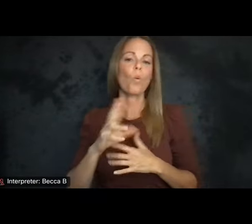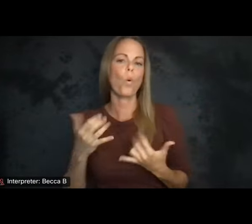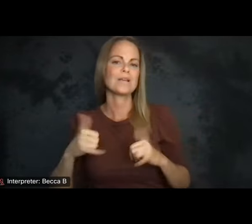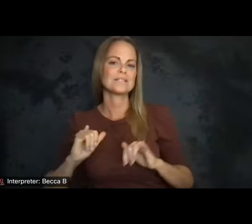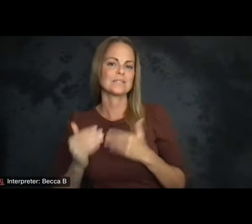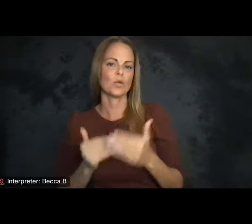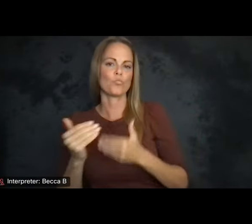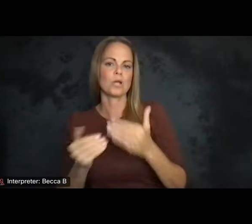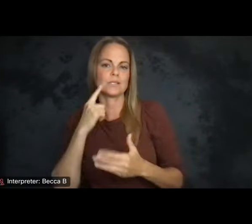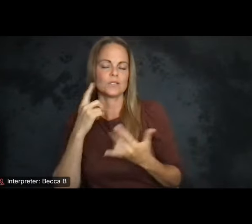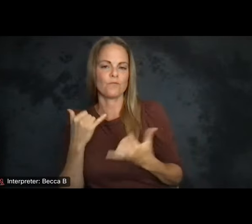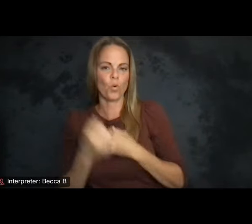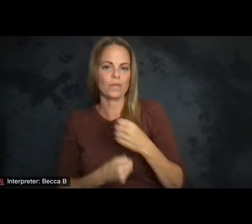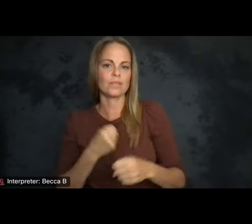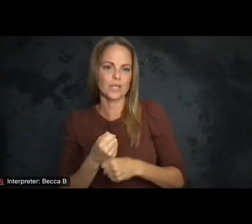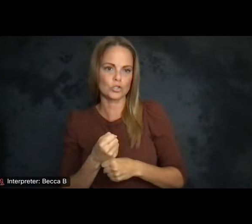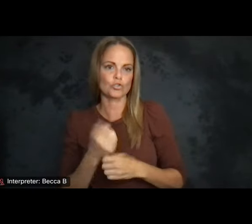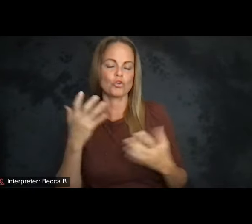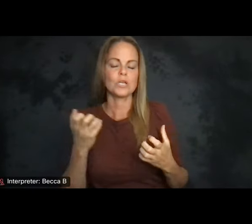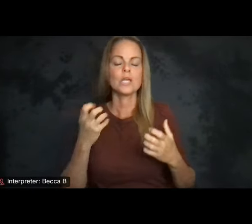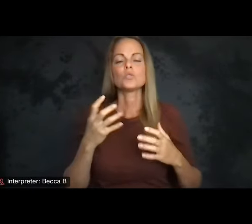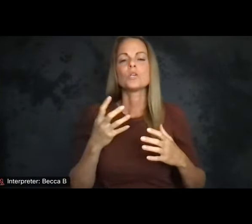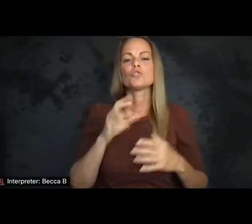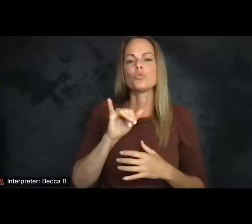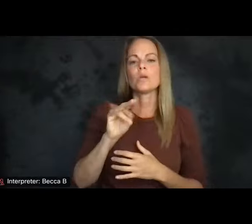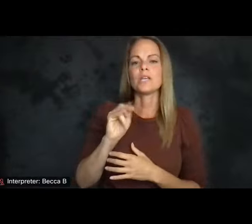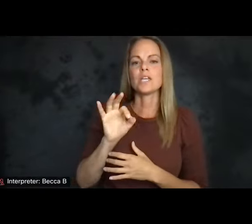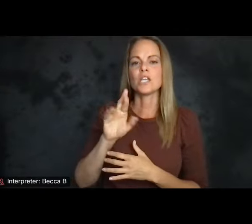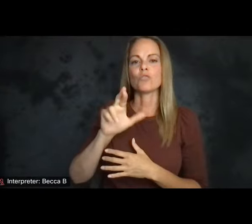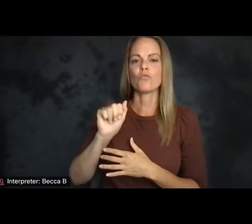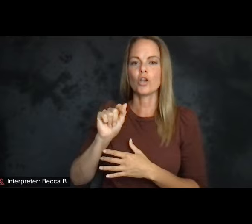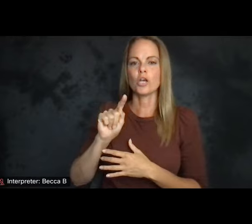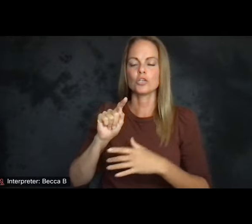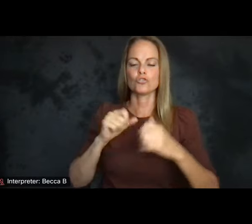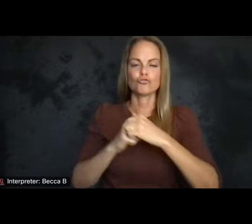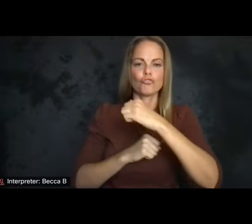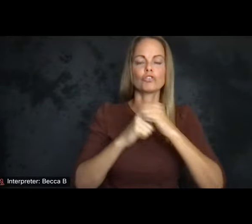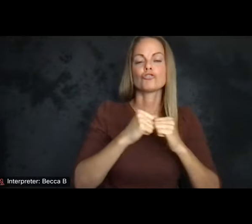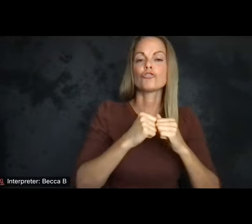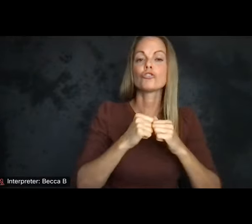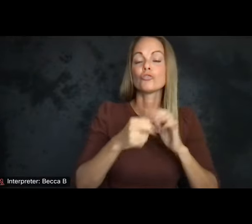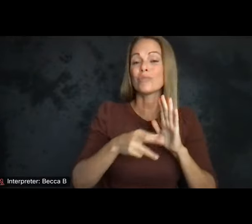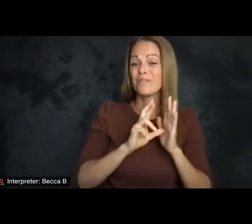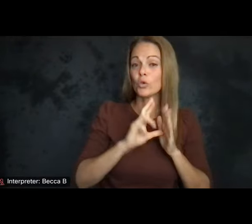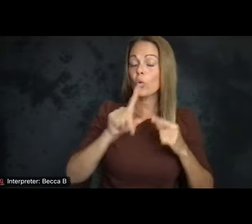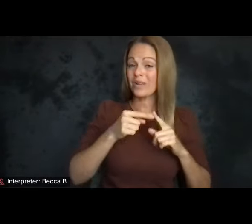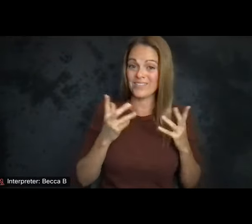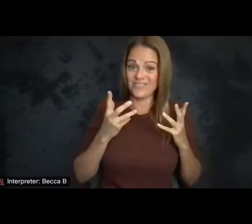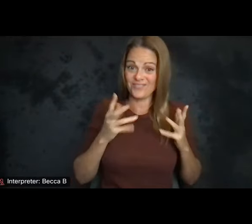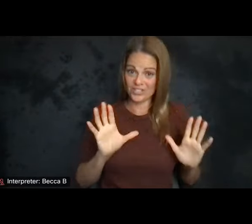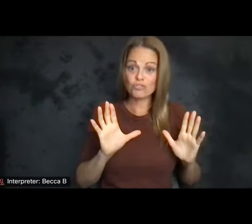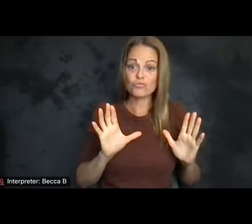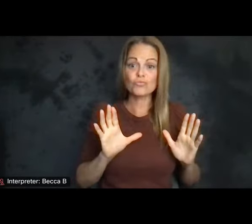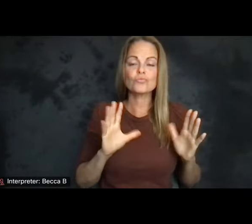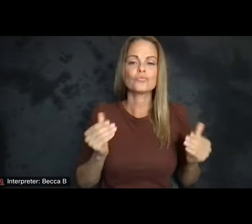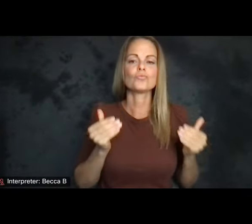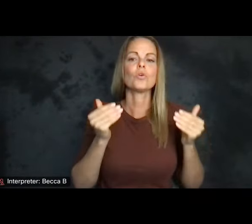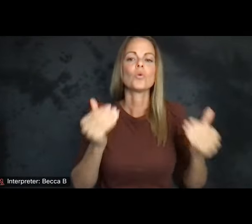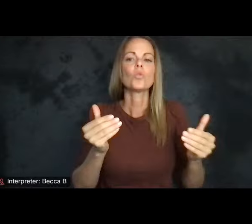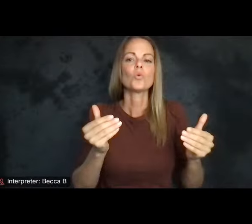like to say, touching back on the infrastructure review, once we get that infrastructure review completed, we will go through